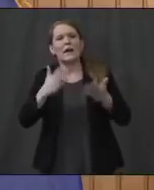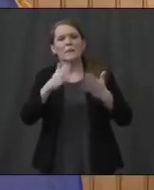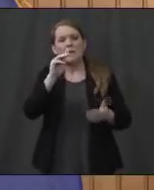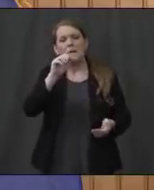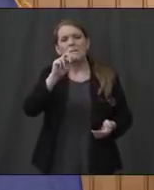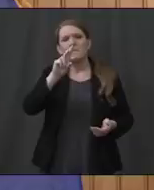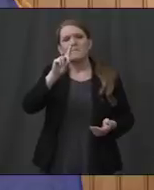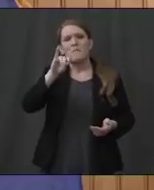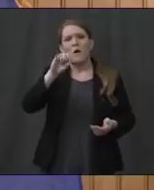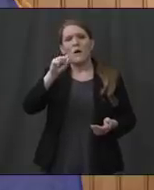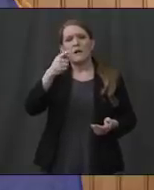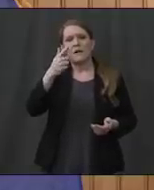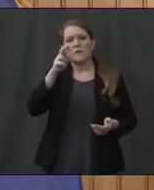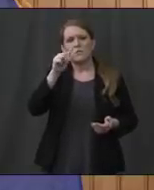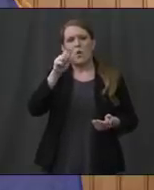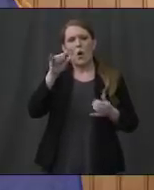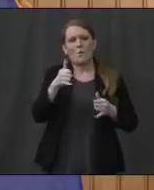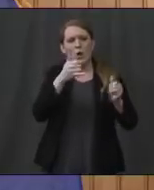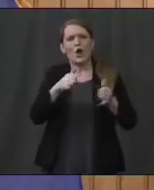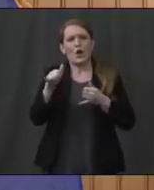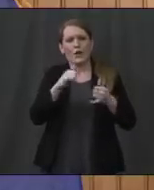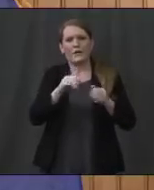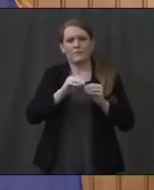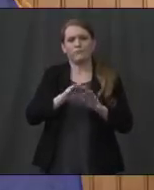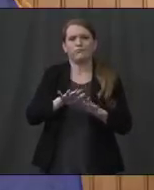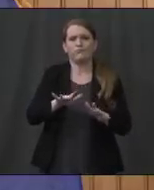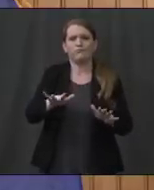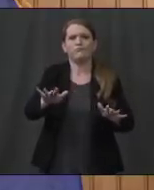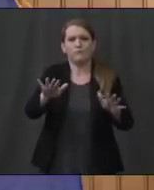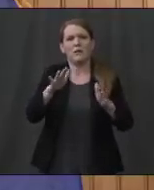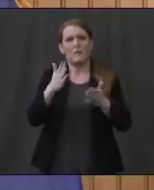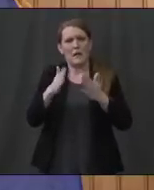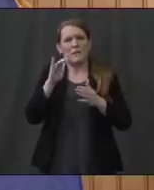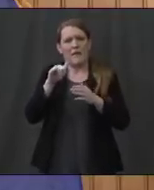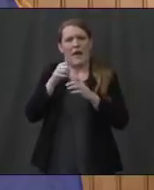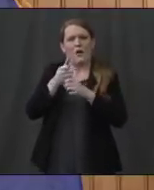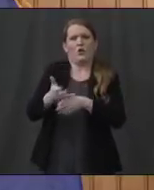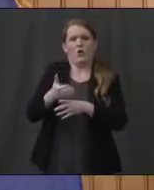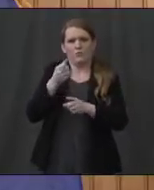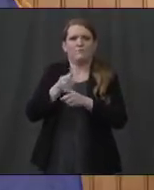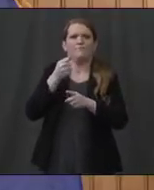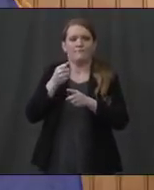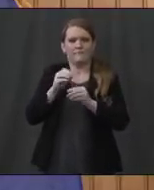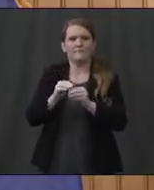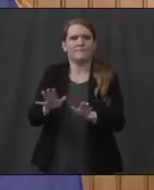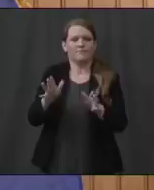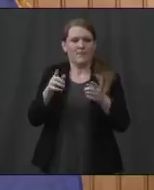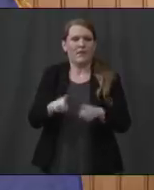there. As we think about people coming in and out of our state, you think about what prompted